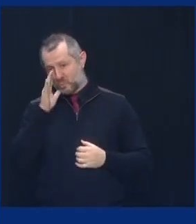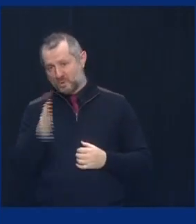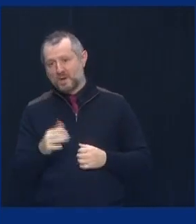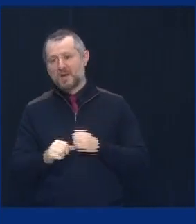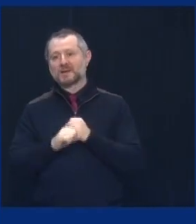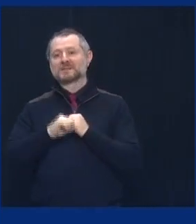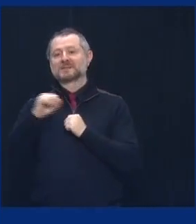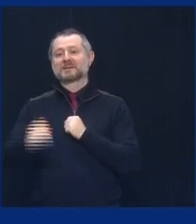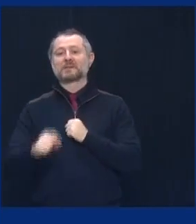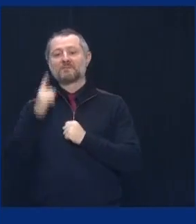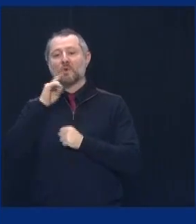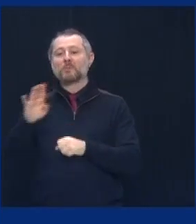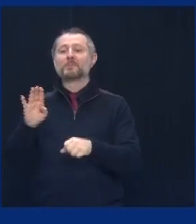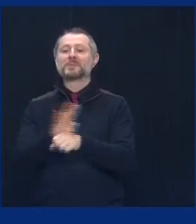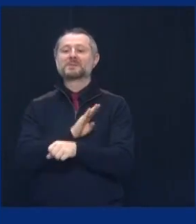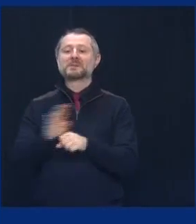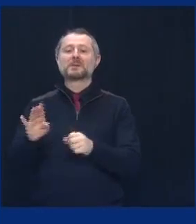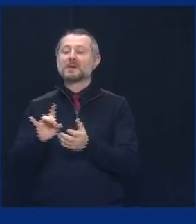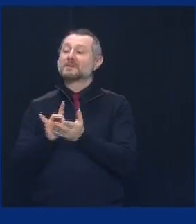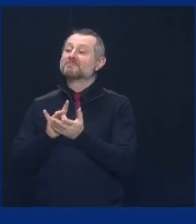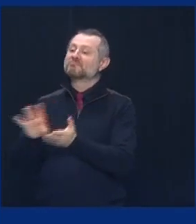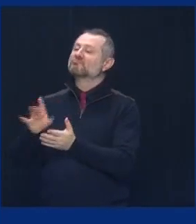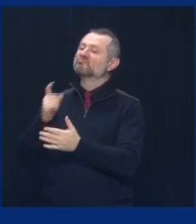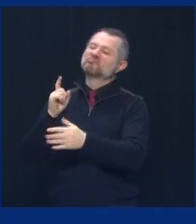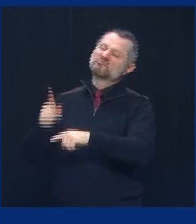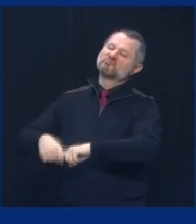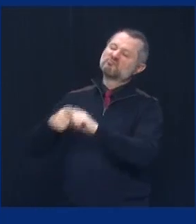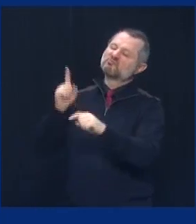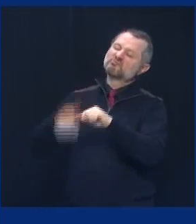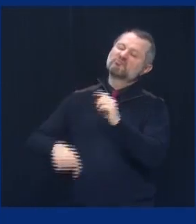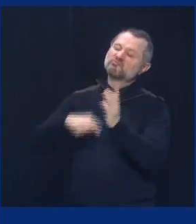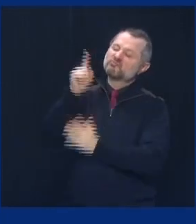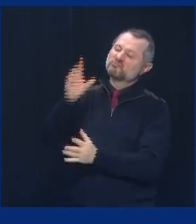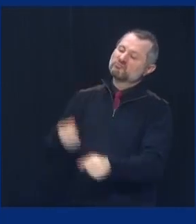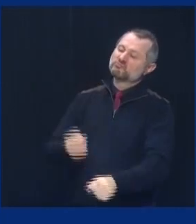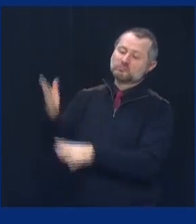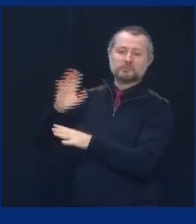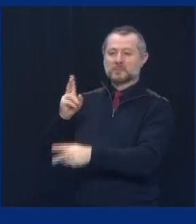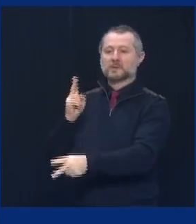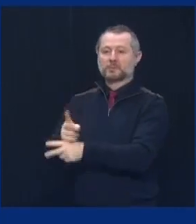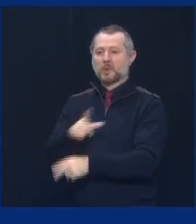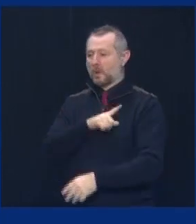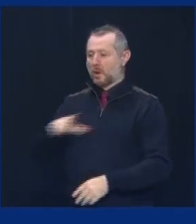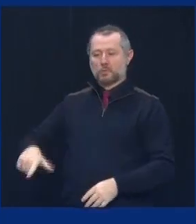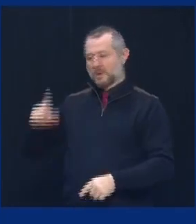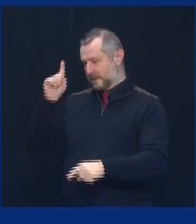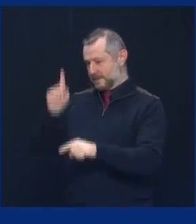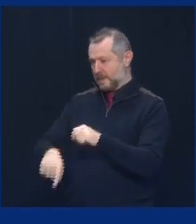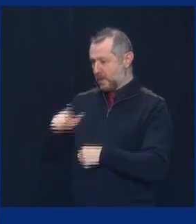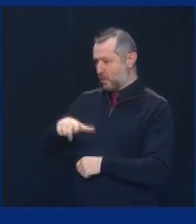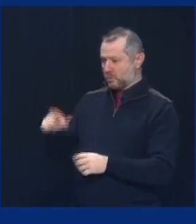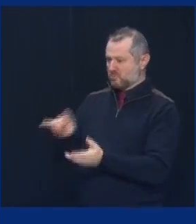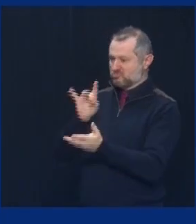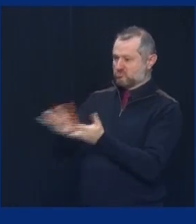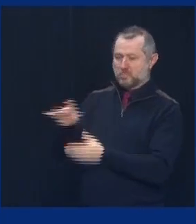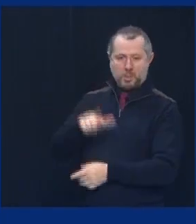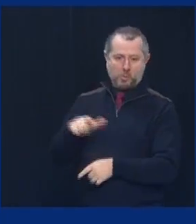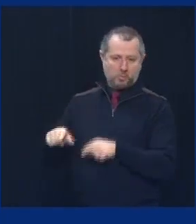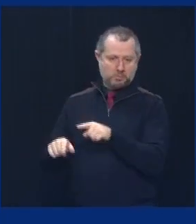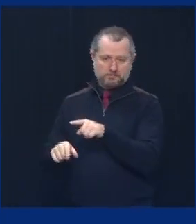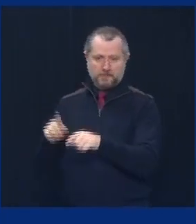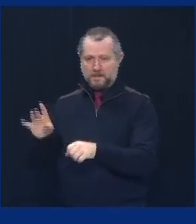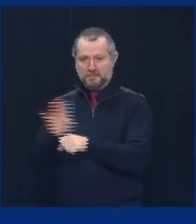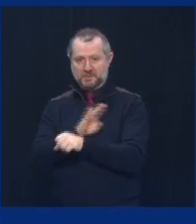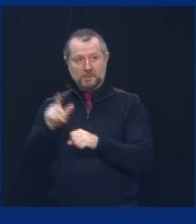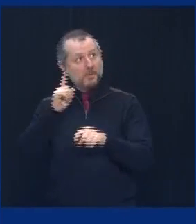commercial eviction moratorium, so a landlord can't evict a commercial enterprise